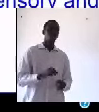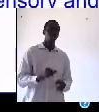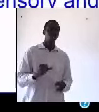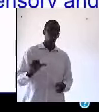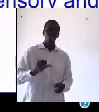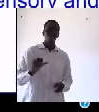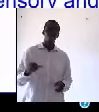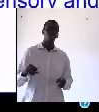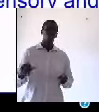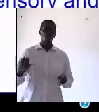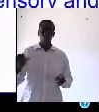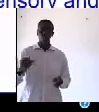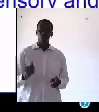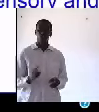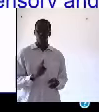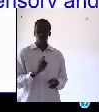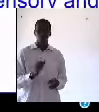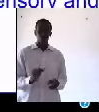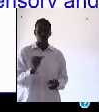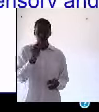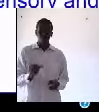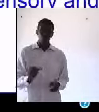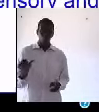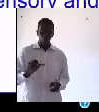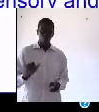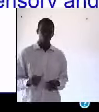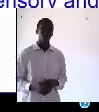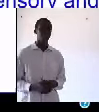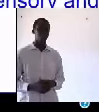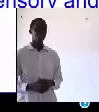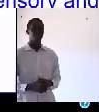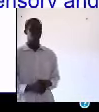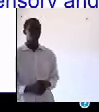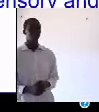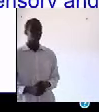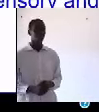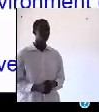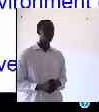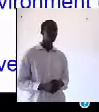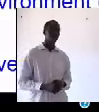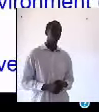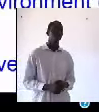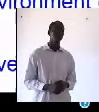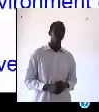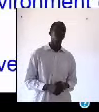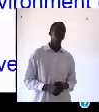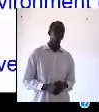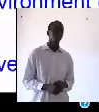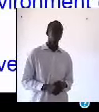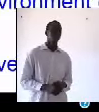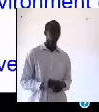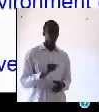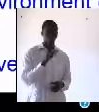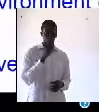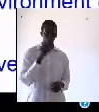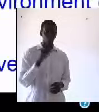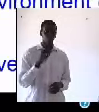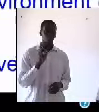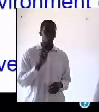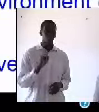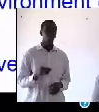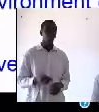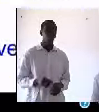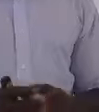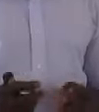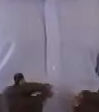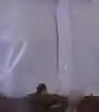sensory and motor neurons in each other. So that means that we have three types of neuron: sensory neuron, motor neuron,